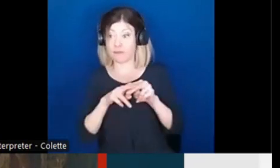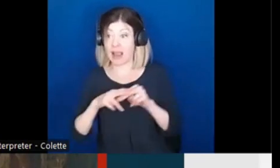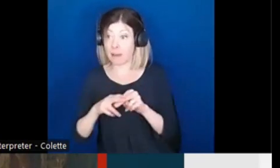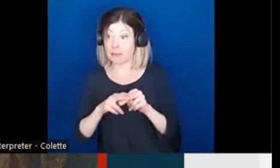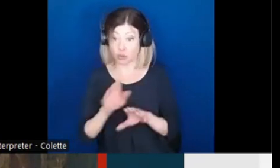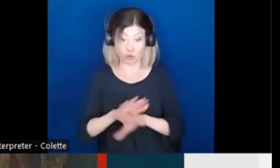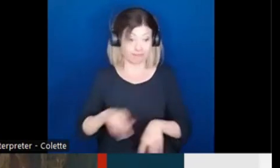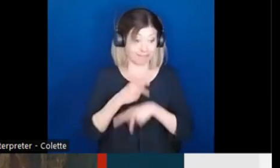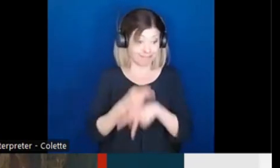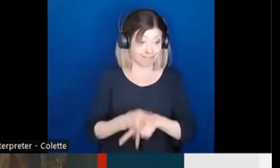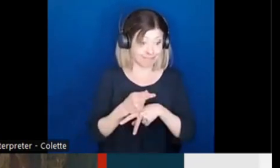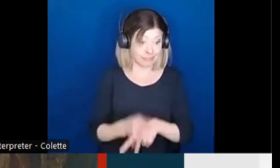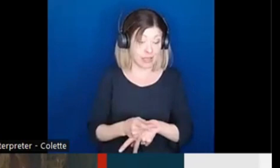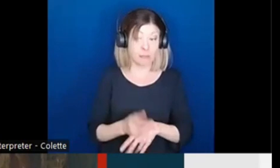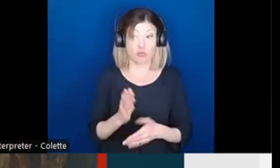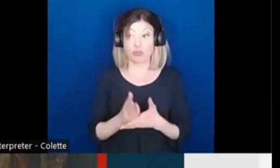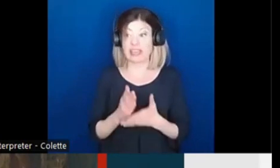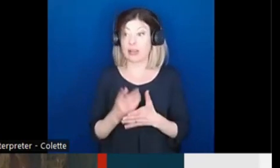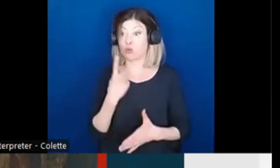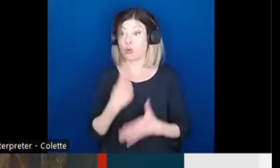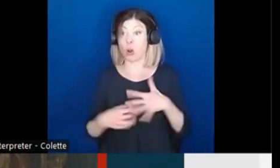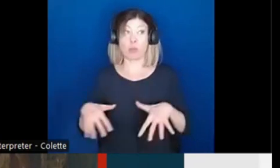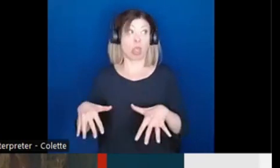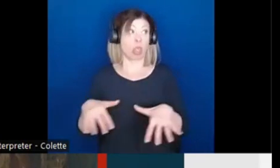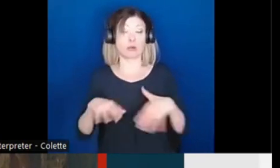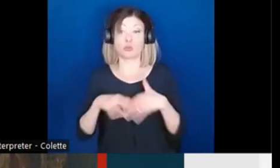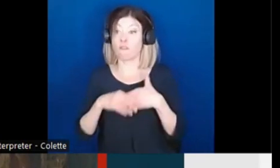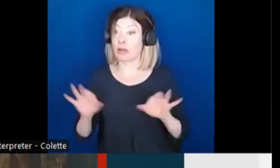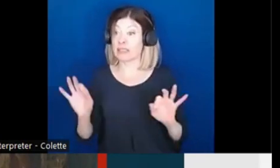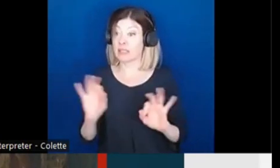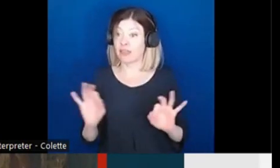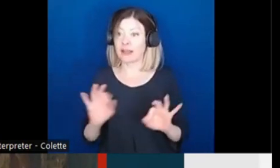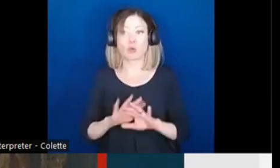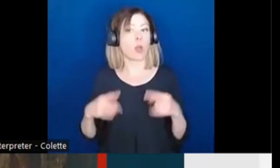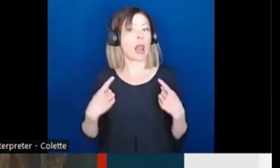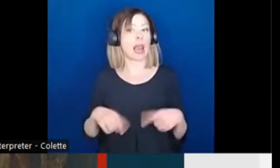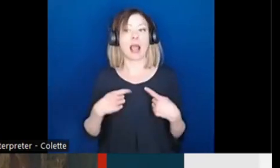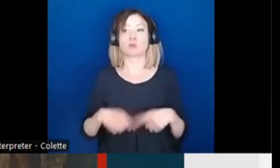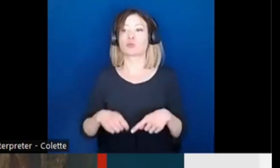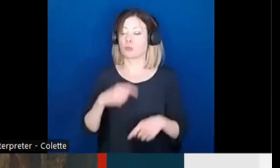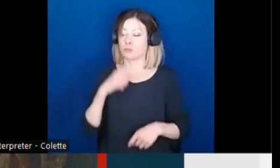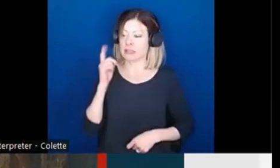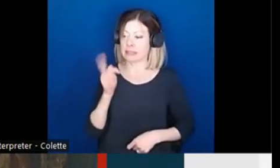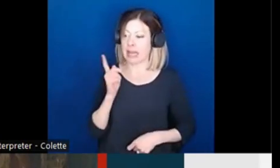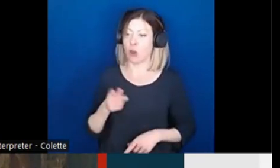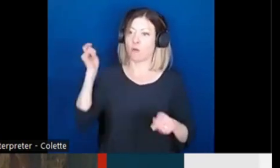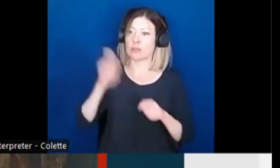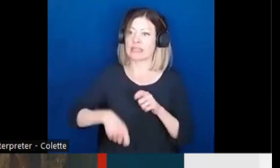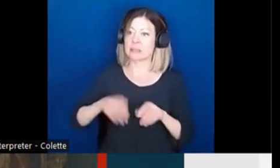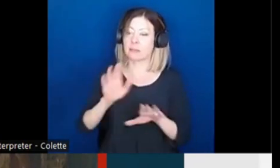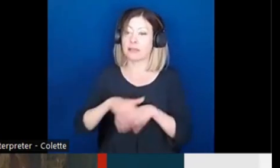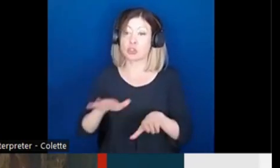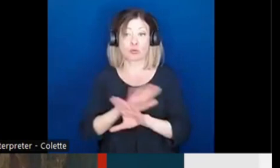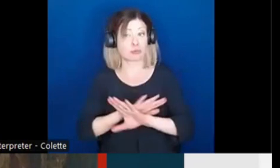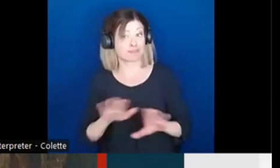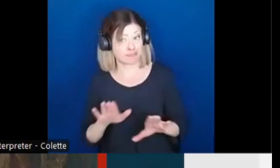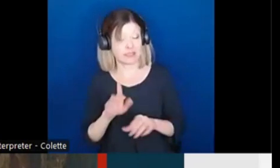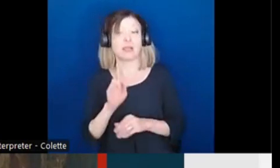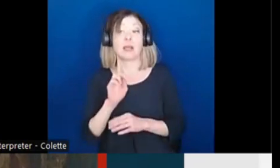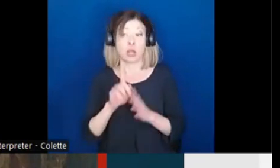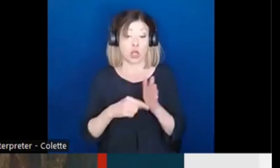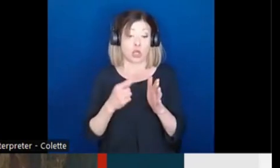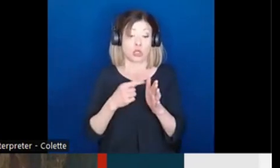discipline the children. Incredible amounts was expected of you. Jane Eyre has a much nicer time as a governess, actually,